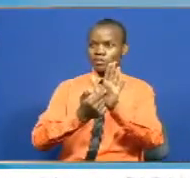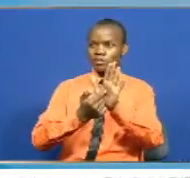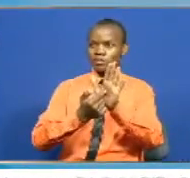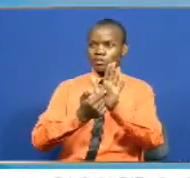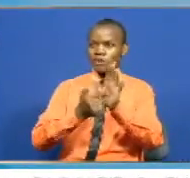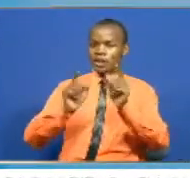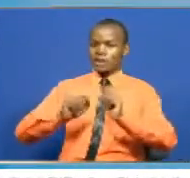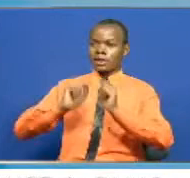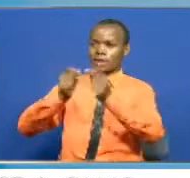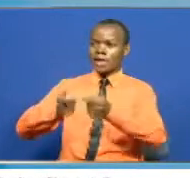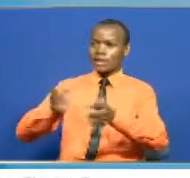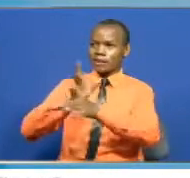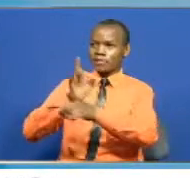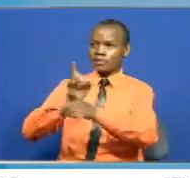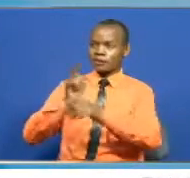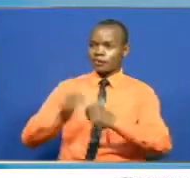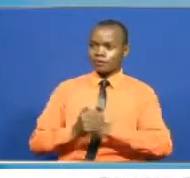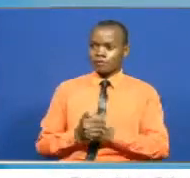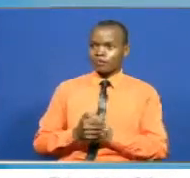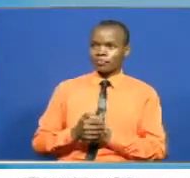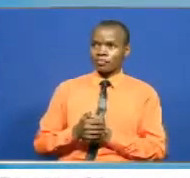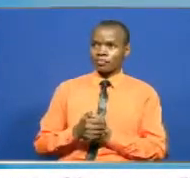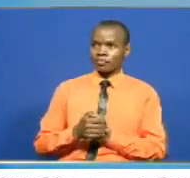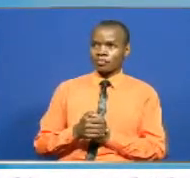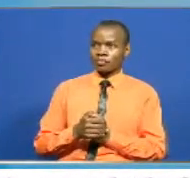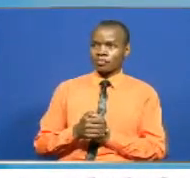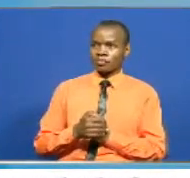to showcase their talents there. So